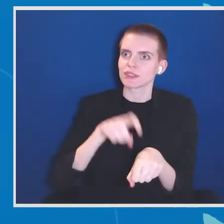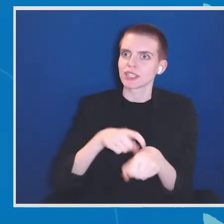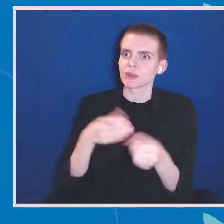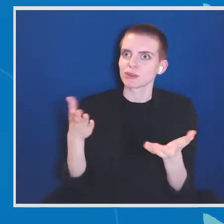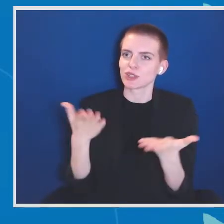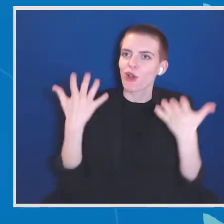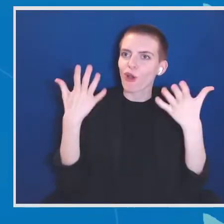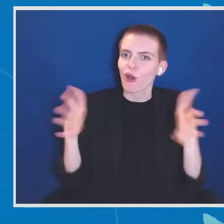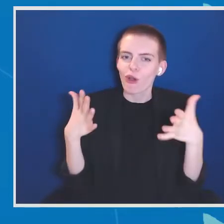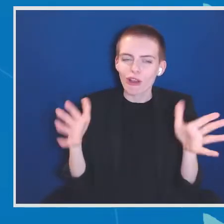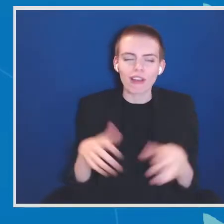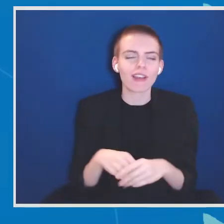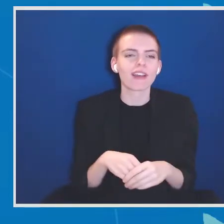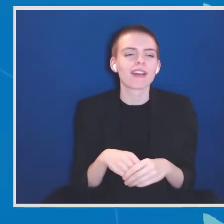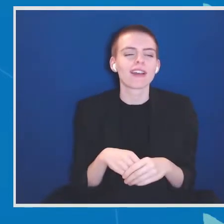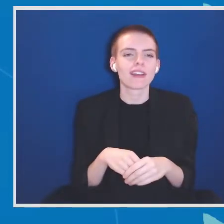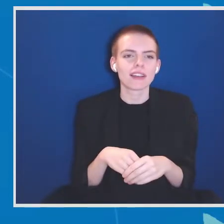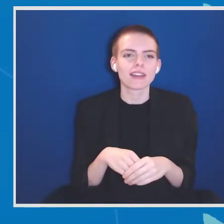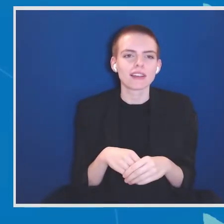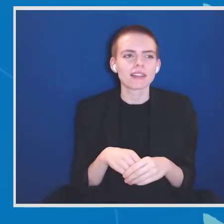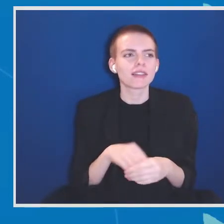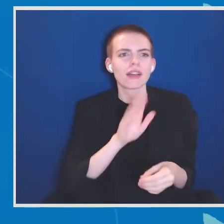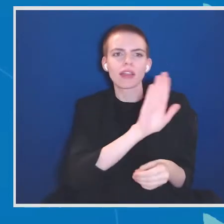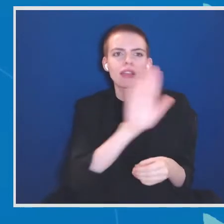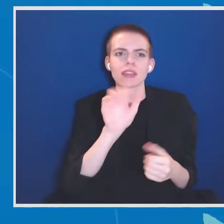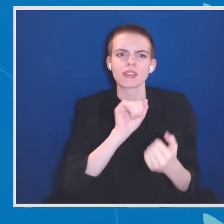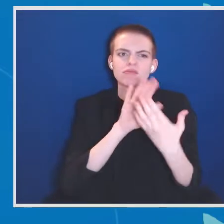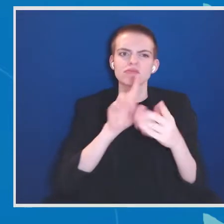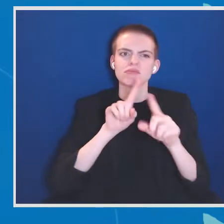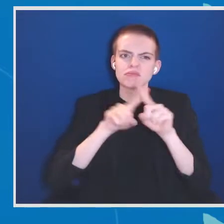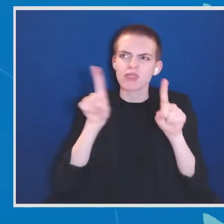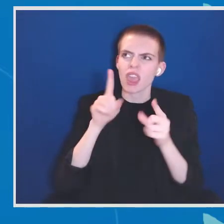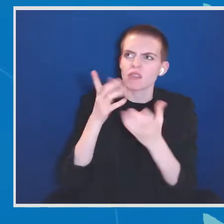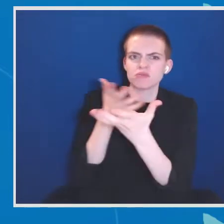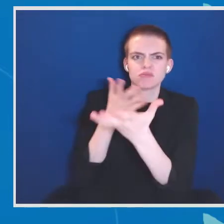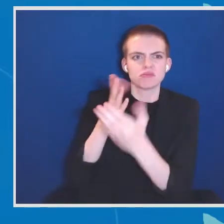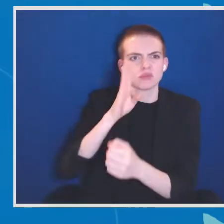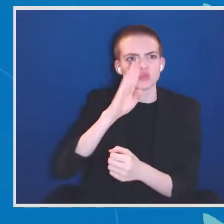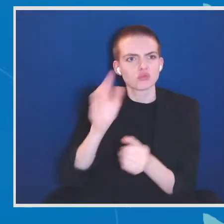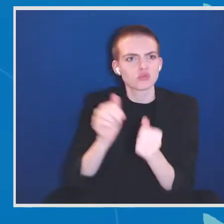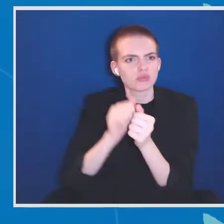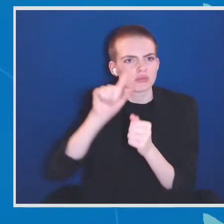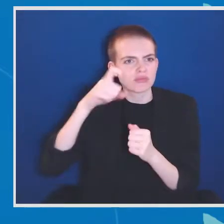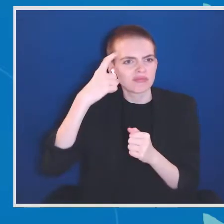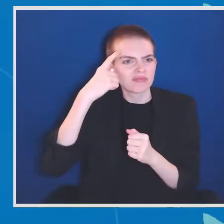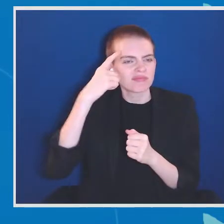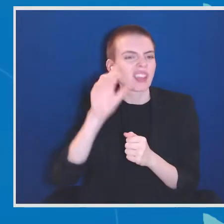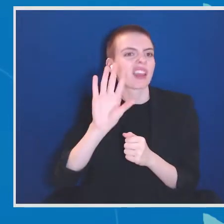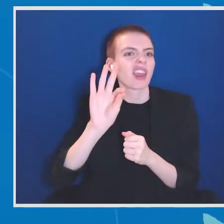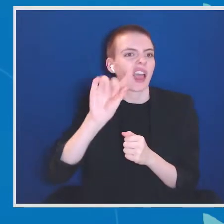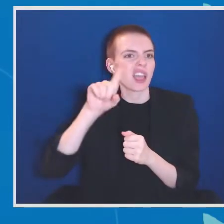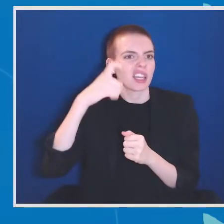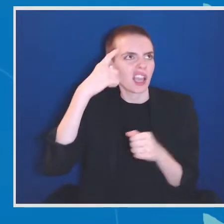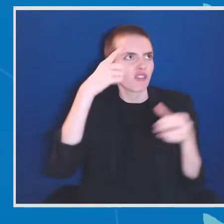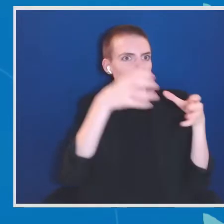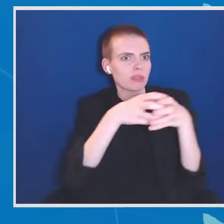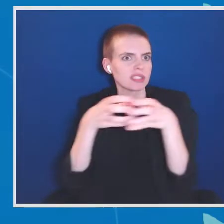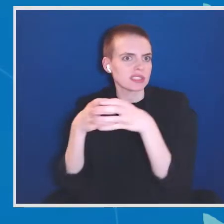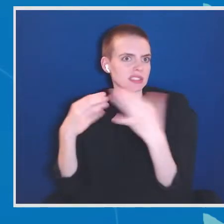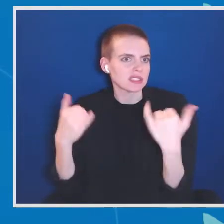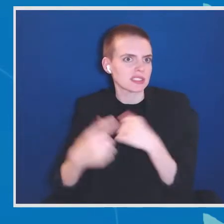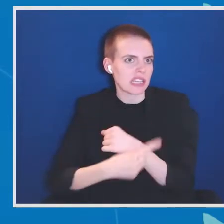different things differently by working directly with governments. 9 governments at this time. And how do you see